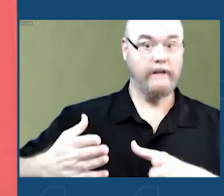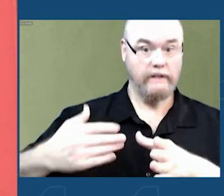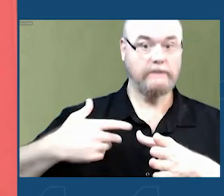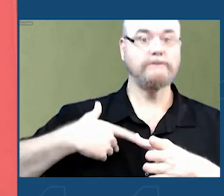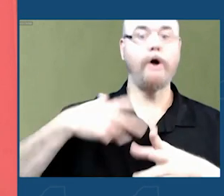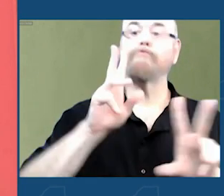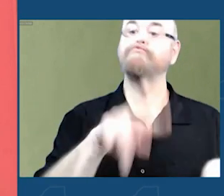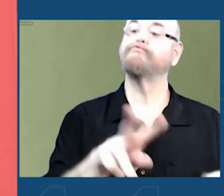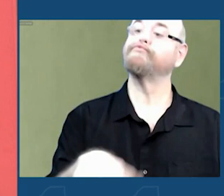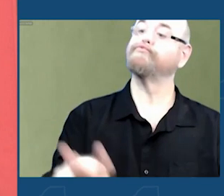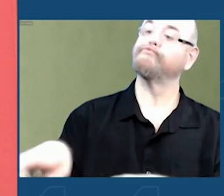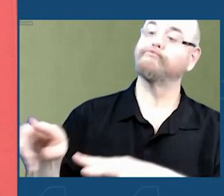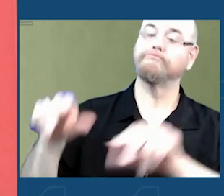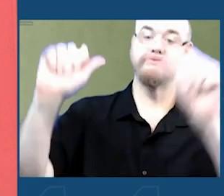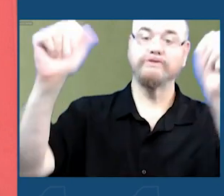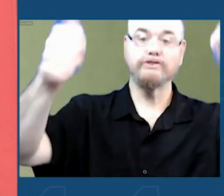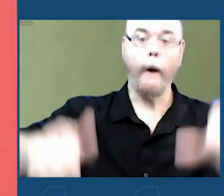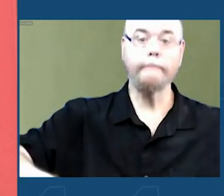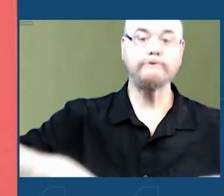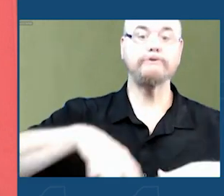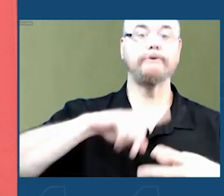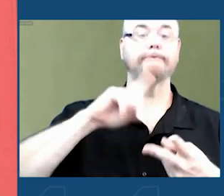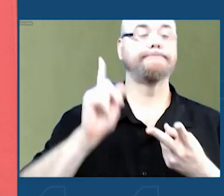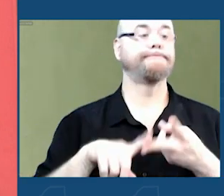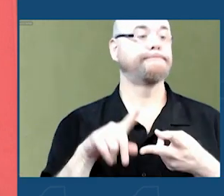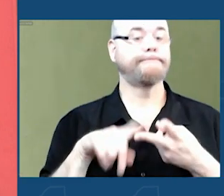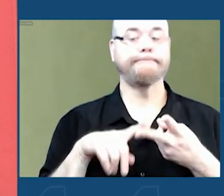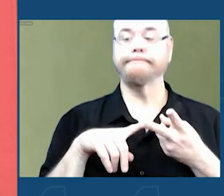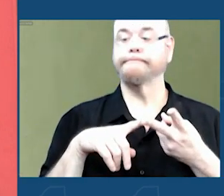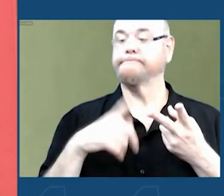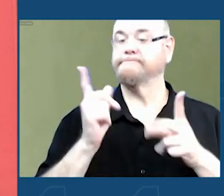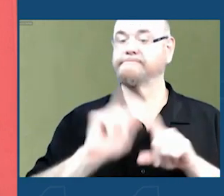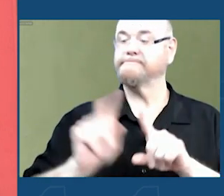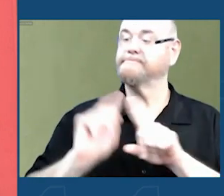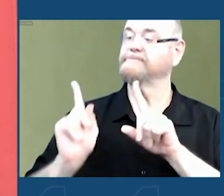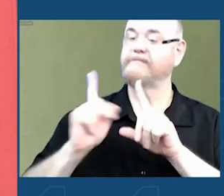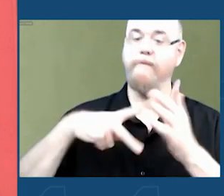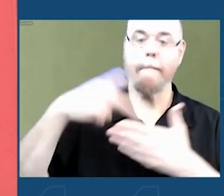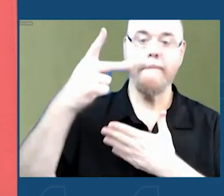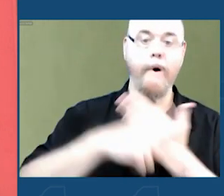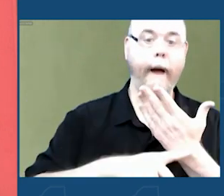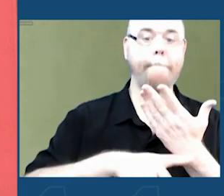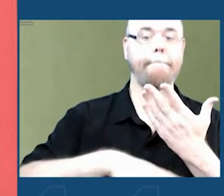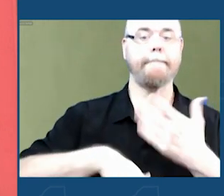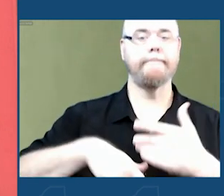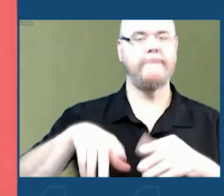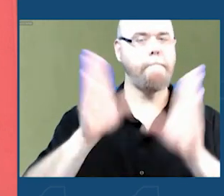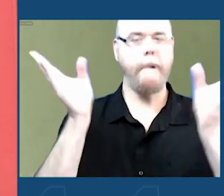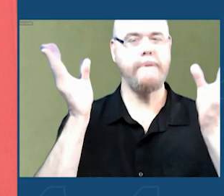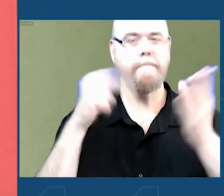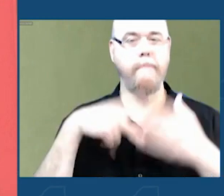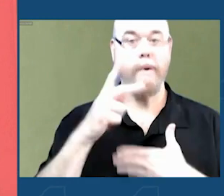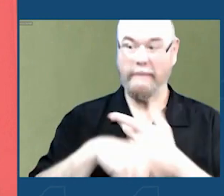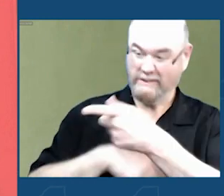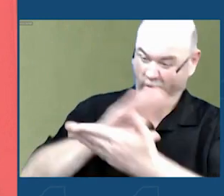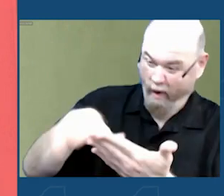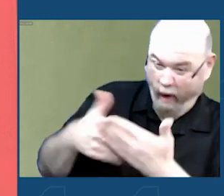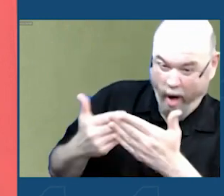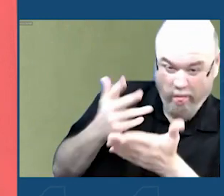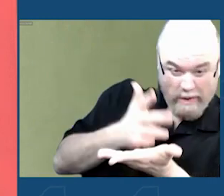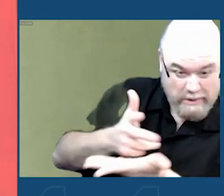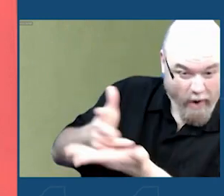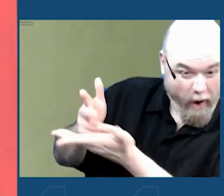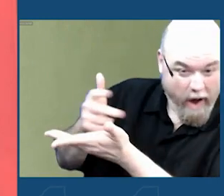sculpture and attend to public programs. So all those cars will be gone in